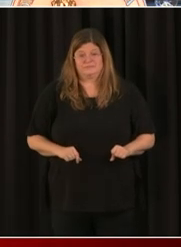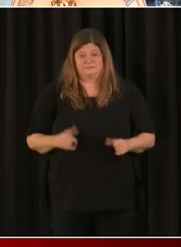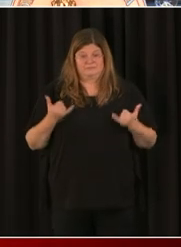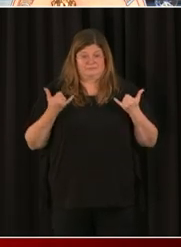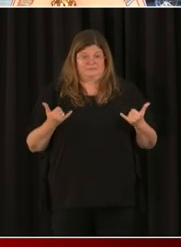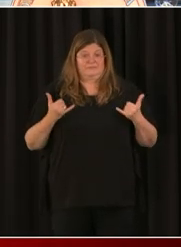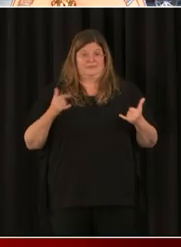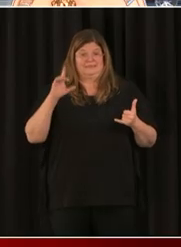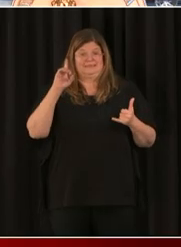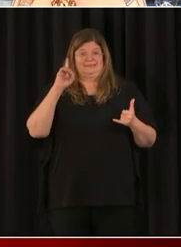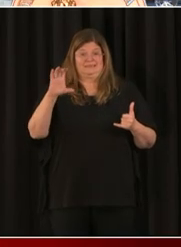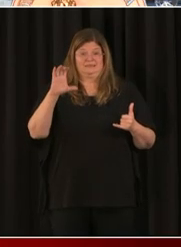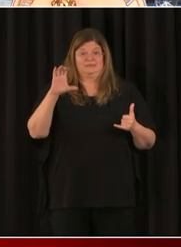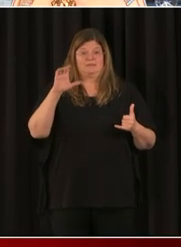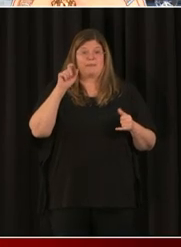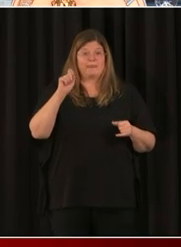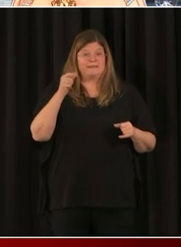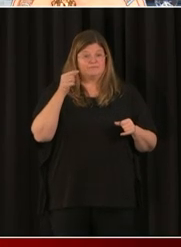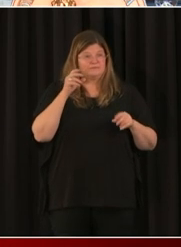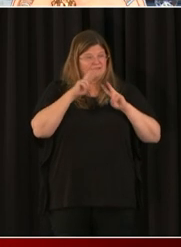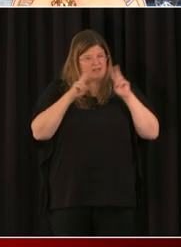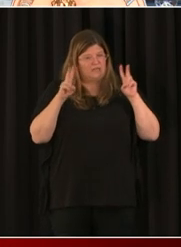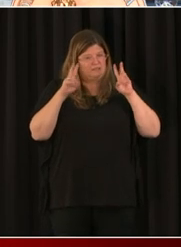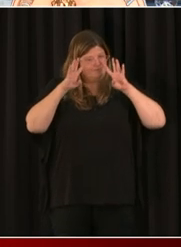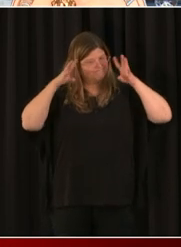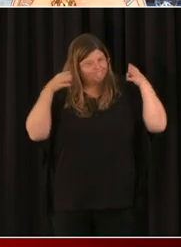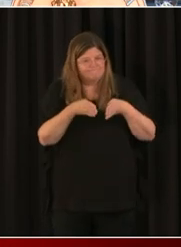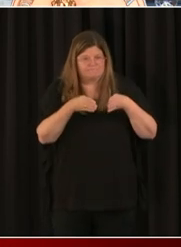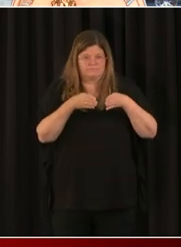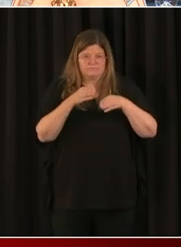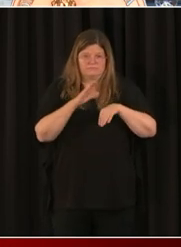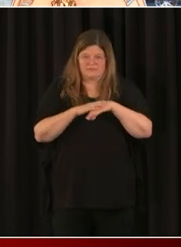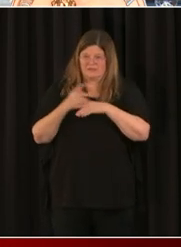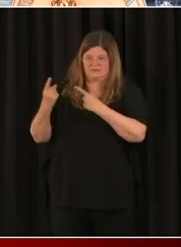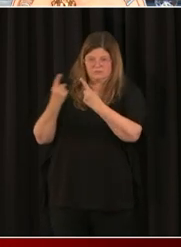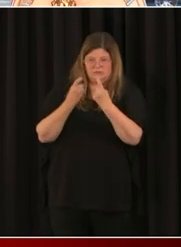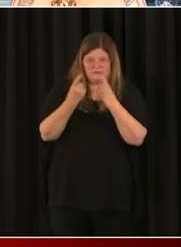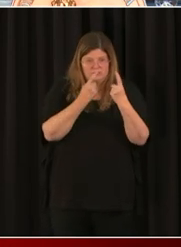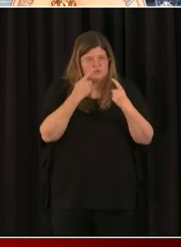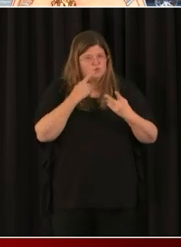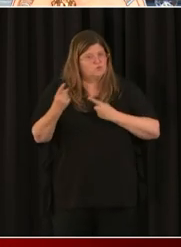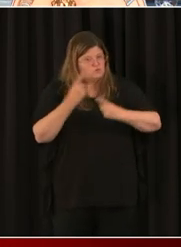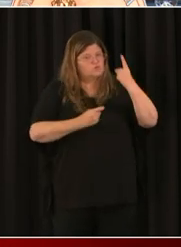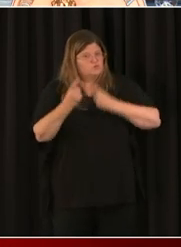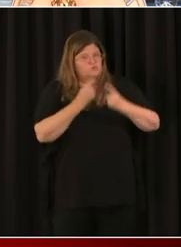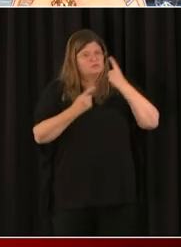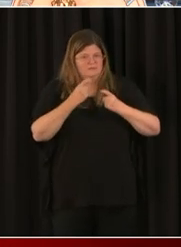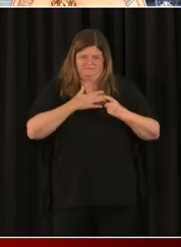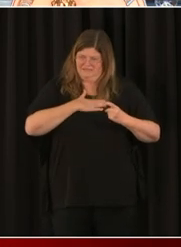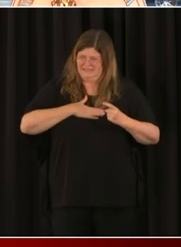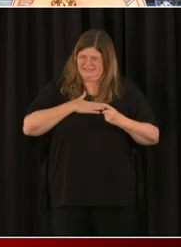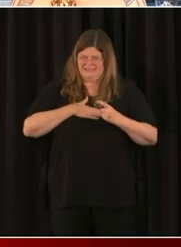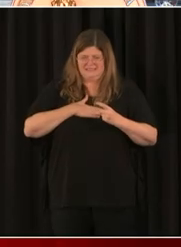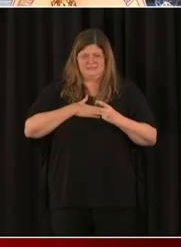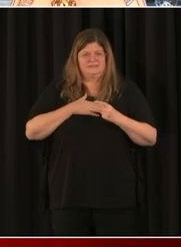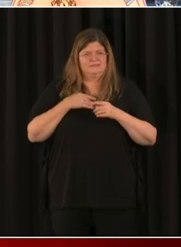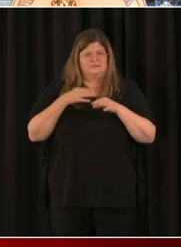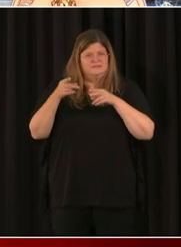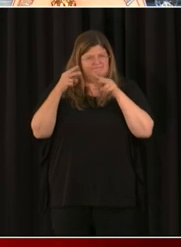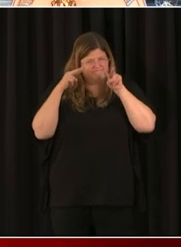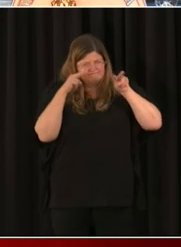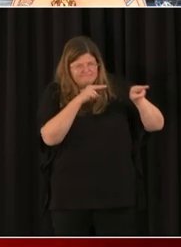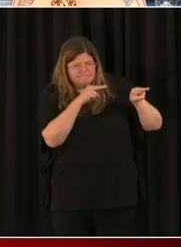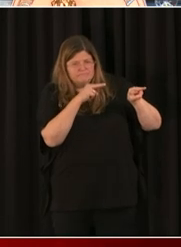DC Health, of course, is also very focused, and we get this question a lot. And I want you to pay close attention to the